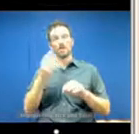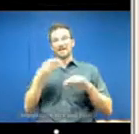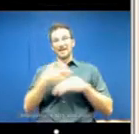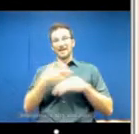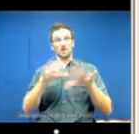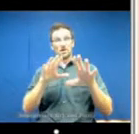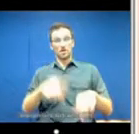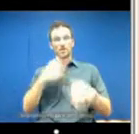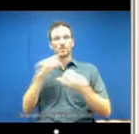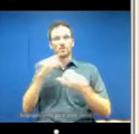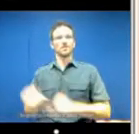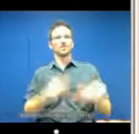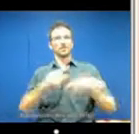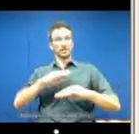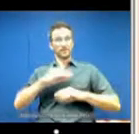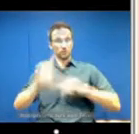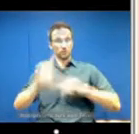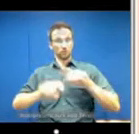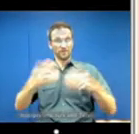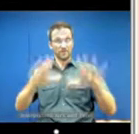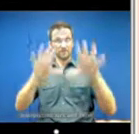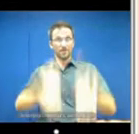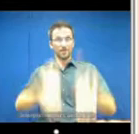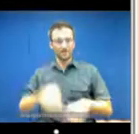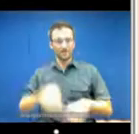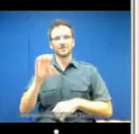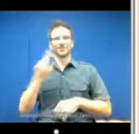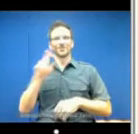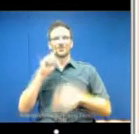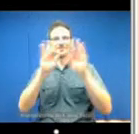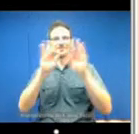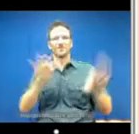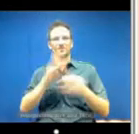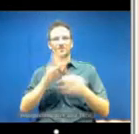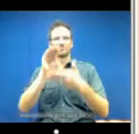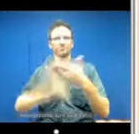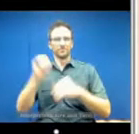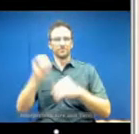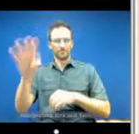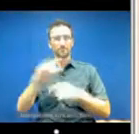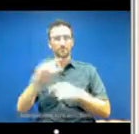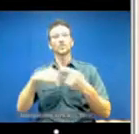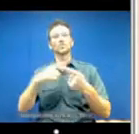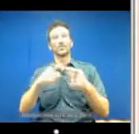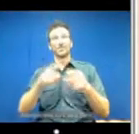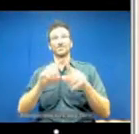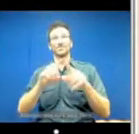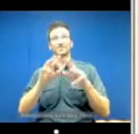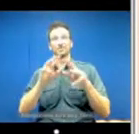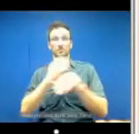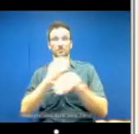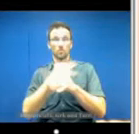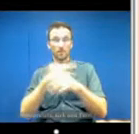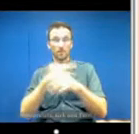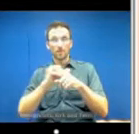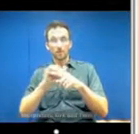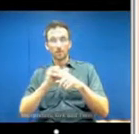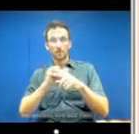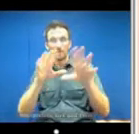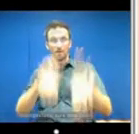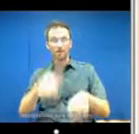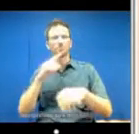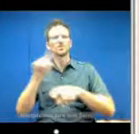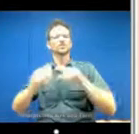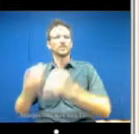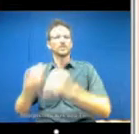completed. The survey will open up once you close out of the webinar software. Submit the survey, and you will see a screen where you can